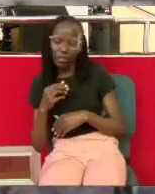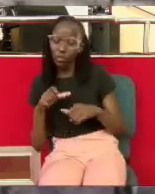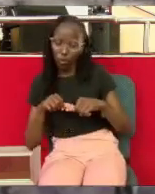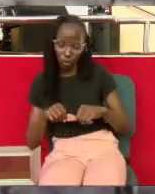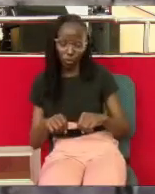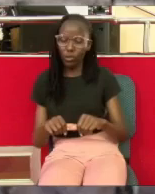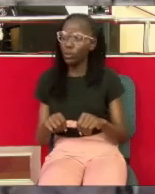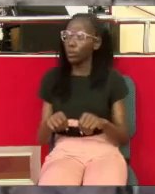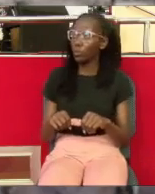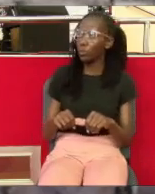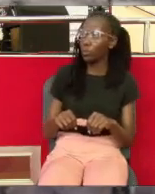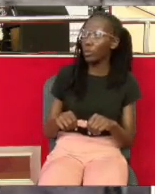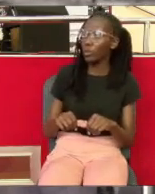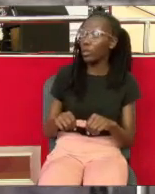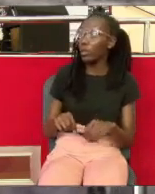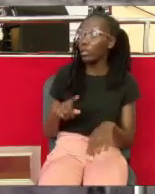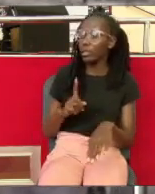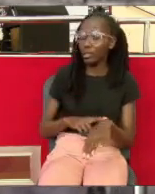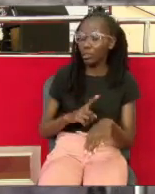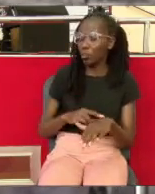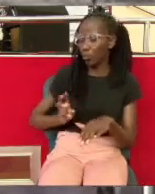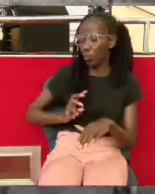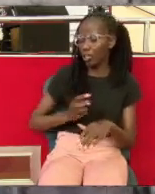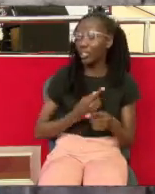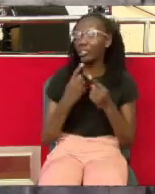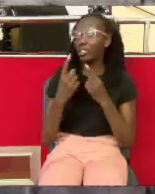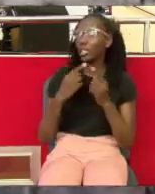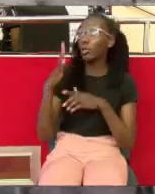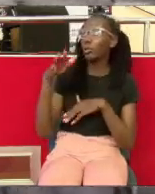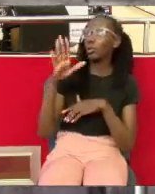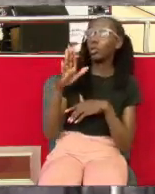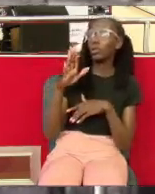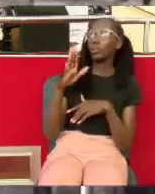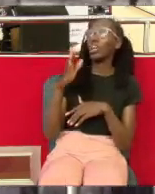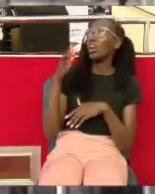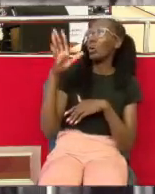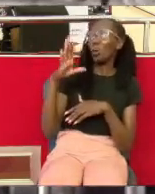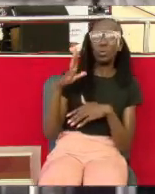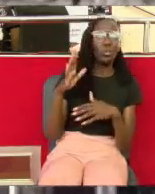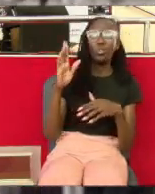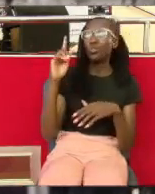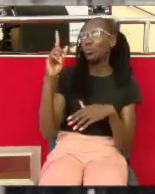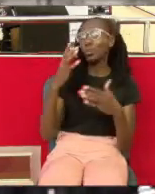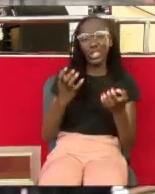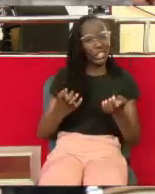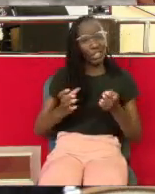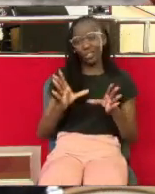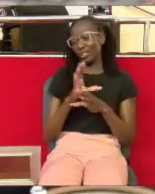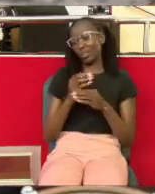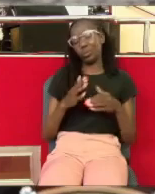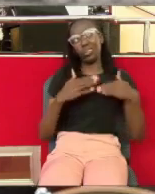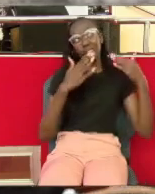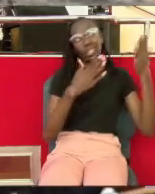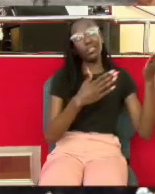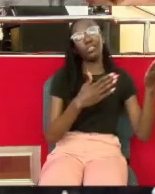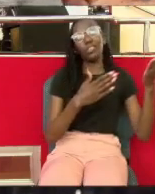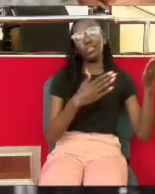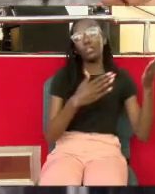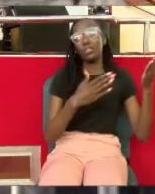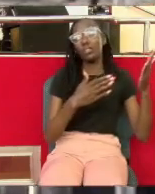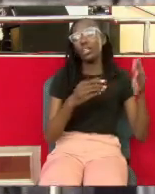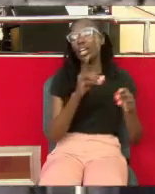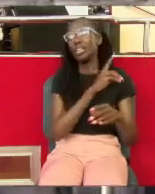nafasi. That we can tell him. God, you need no sacrifice. David captures this in Psalms